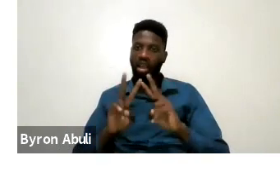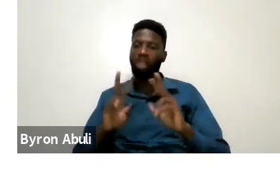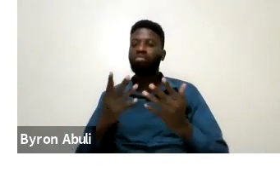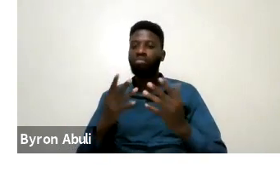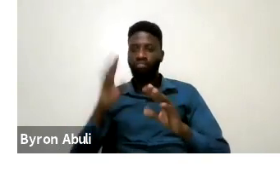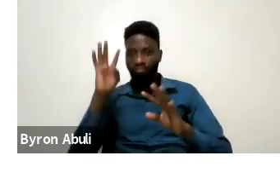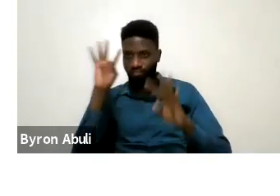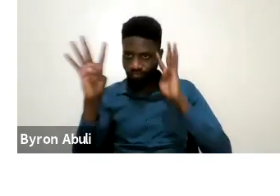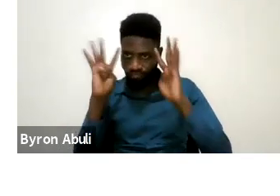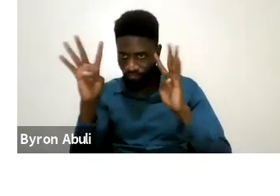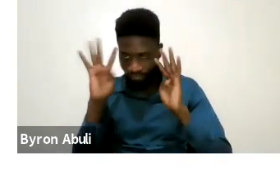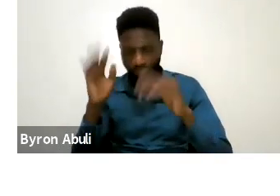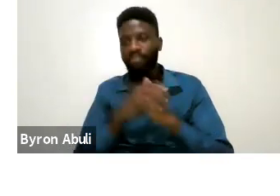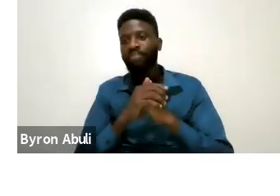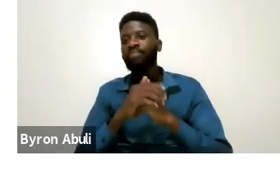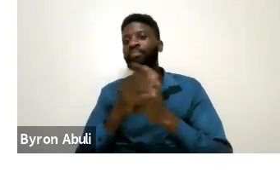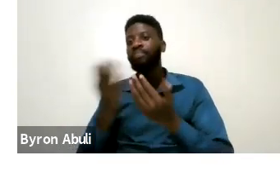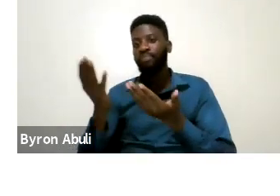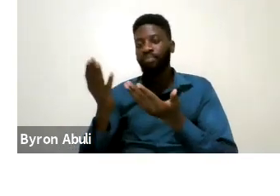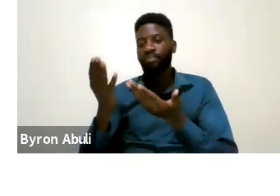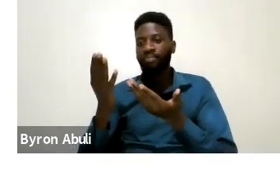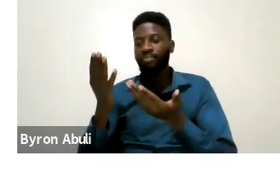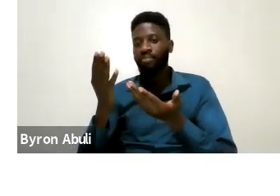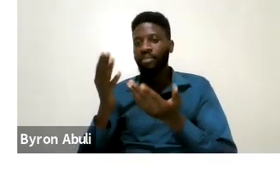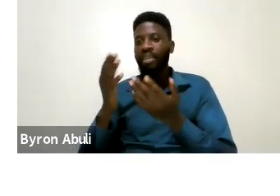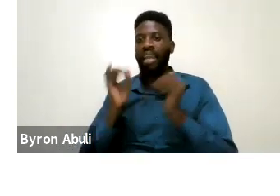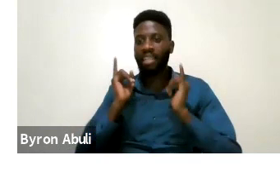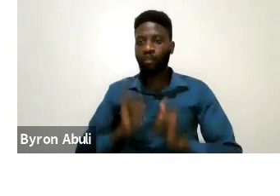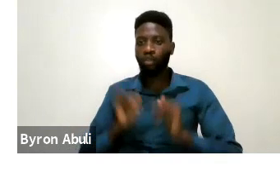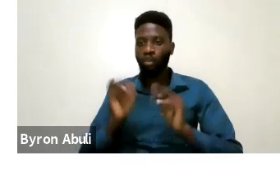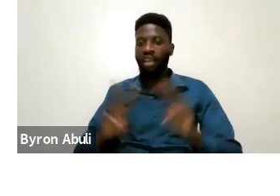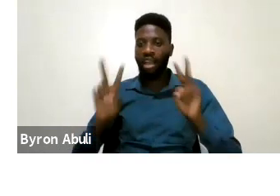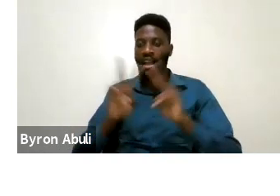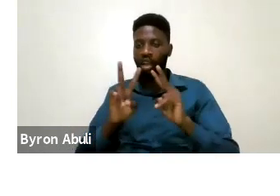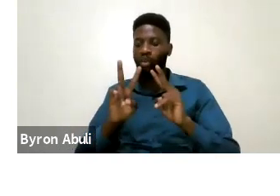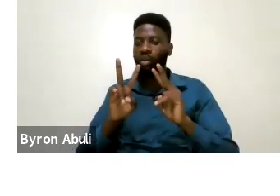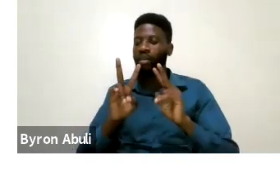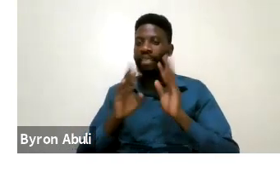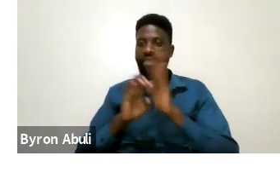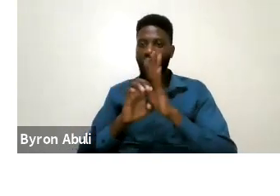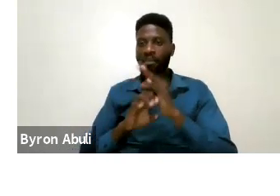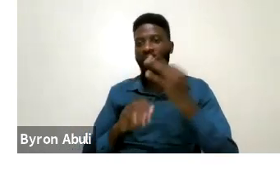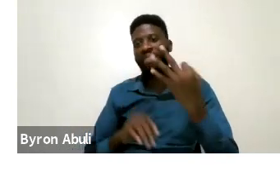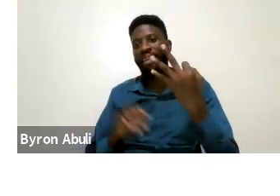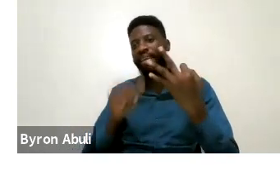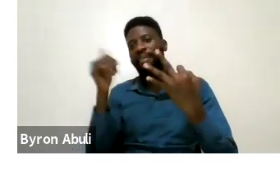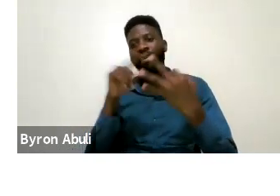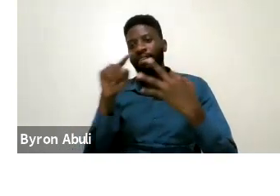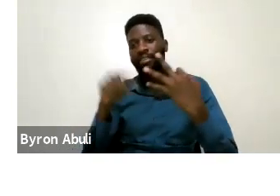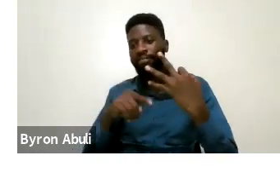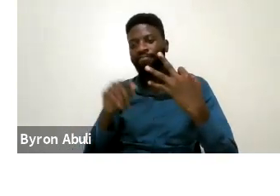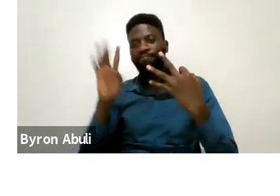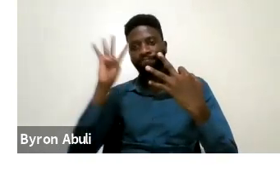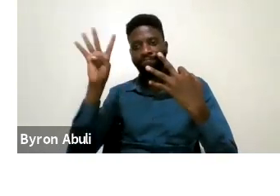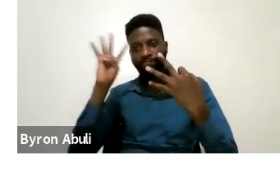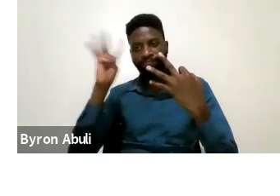hear an individual value example from you guys? At least 3 of them. Apart from creativity, what else do you consider